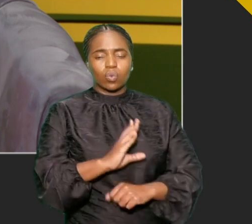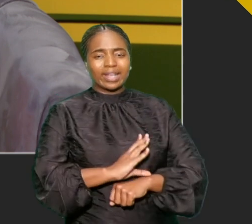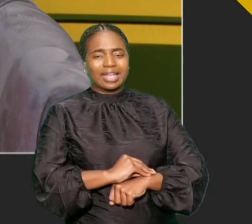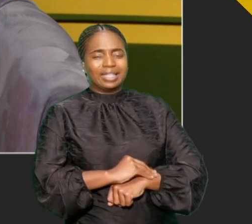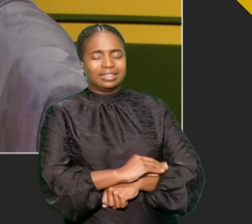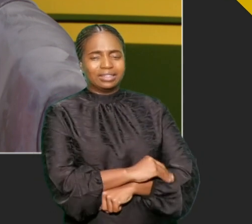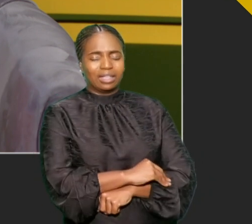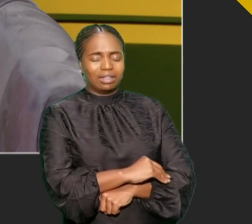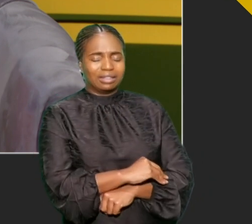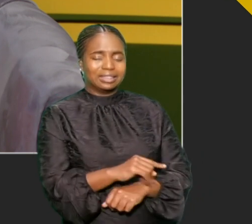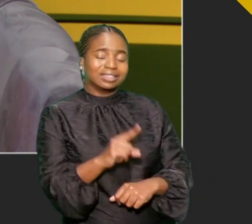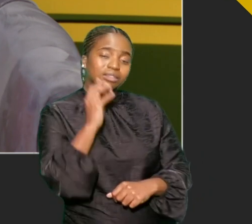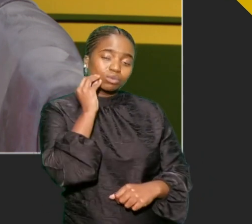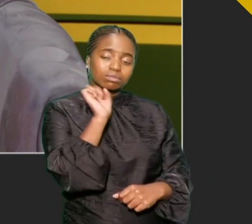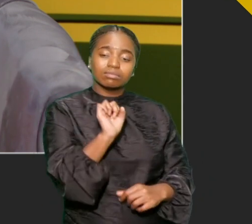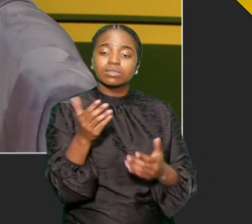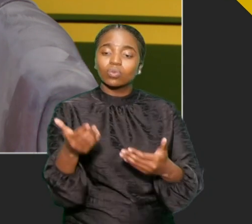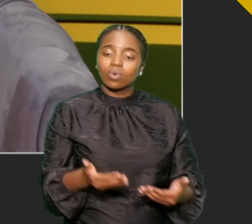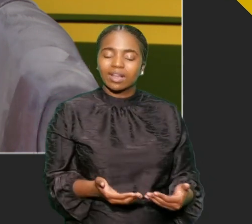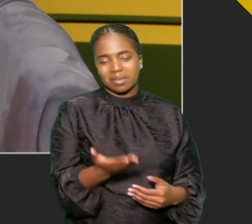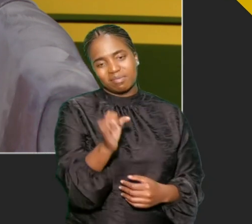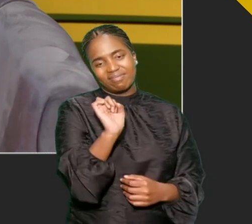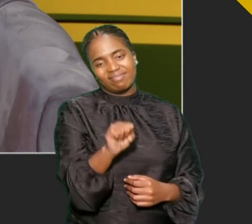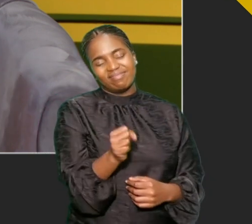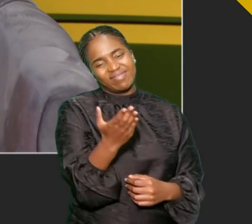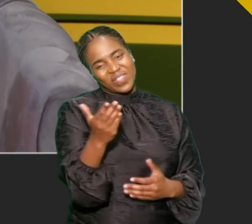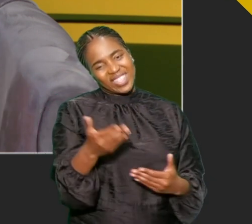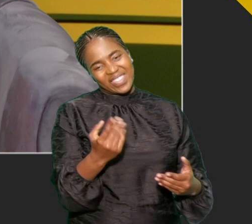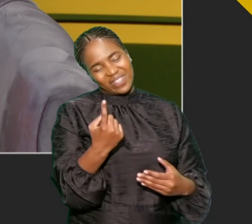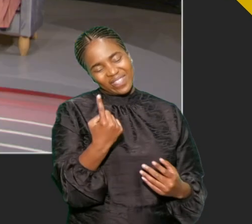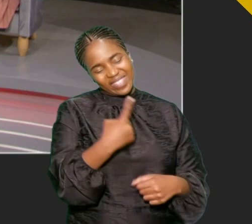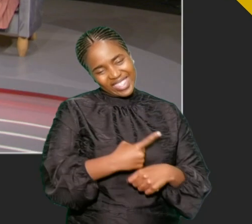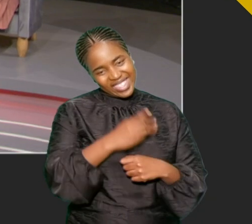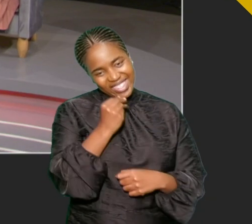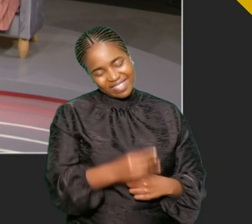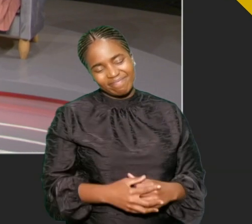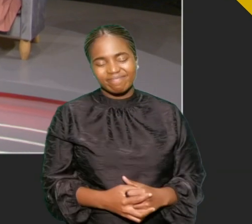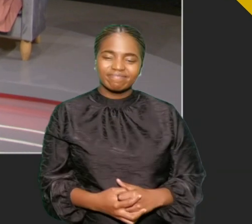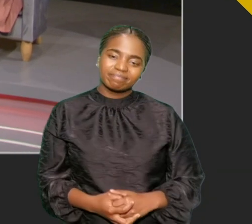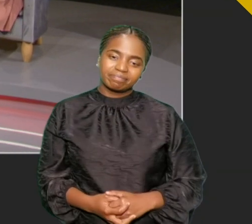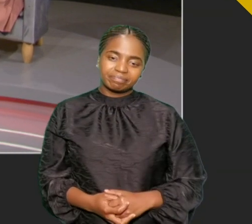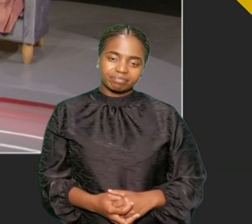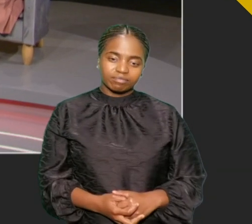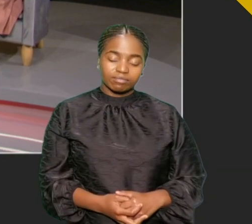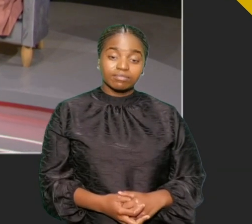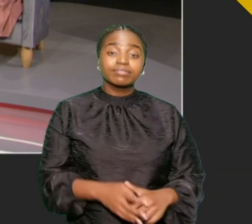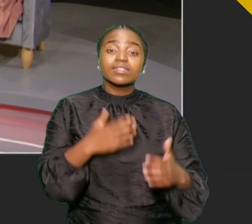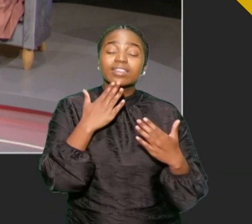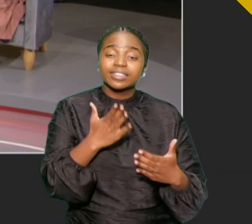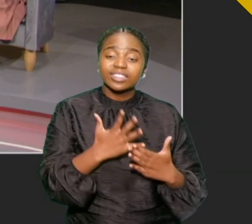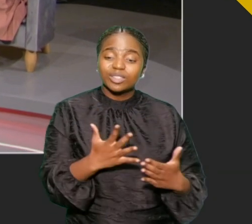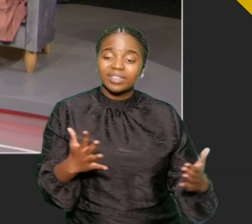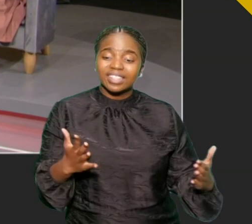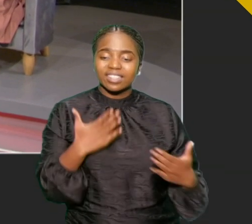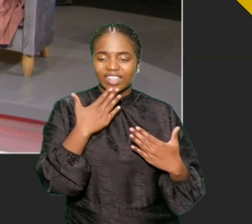quite a scary experience. Yeah. But let's welcome Khasi to Daily Thetha. Khasi, welcome to Daily Thetha. Thank you so much. Thank